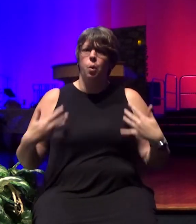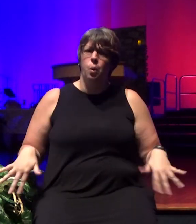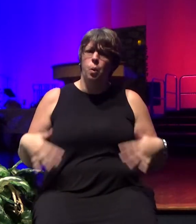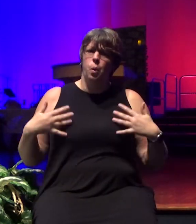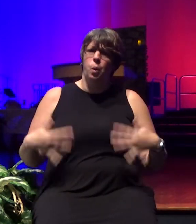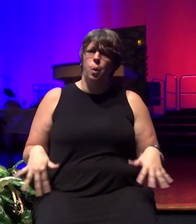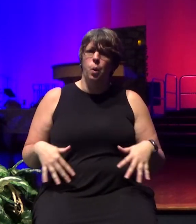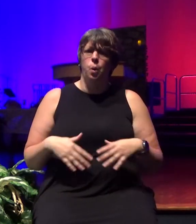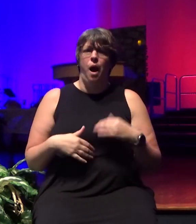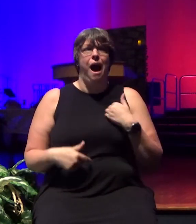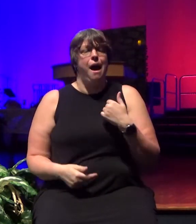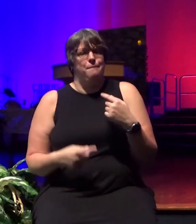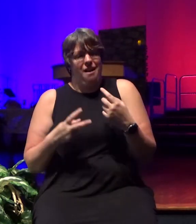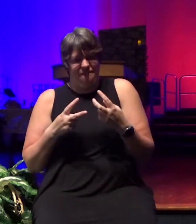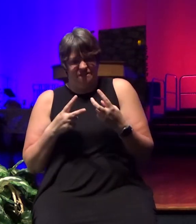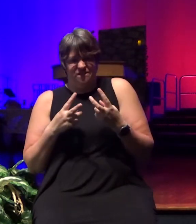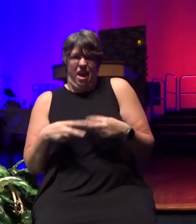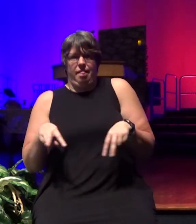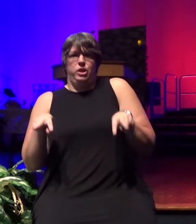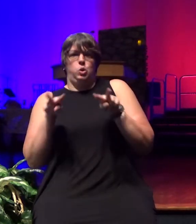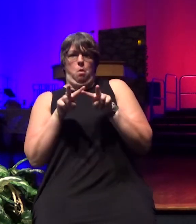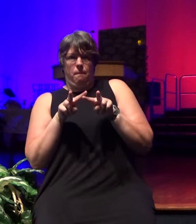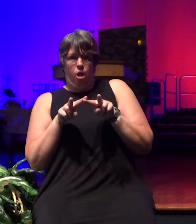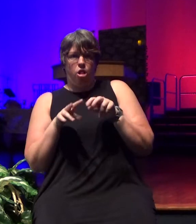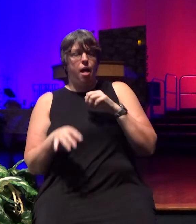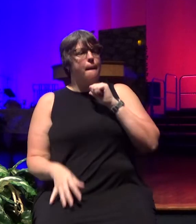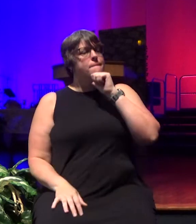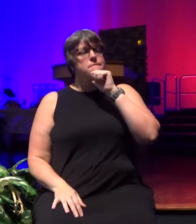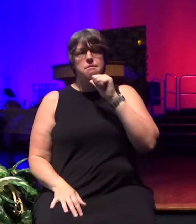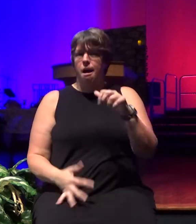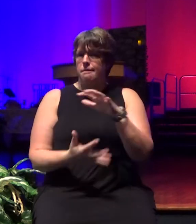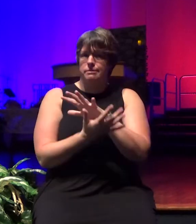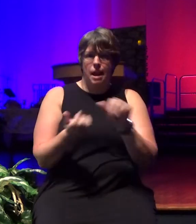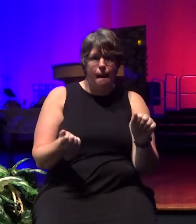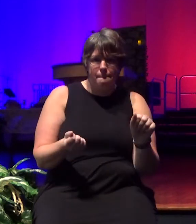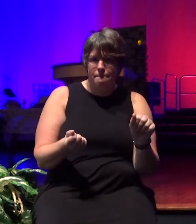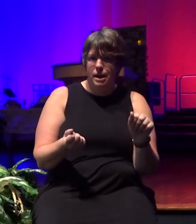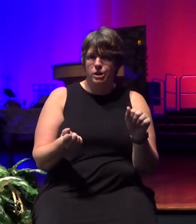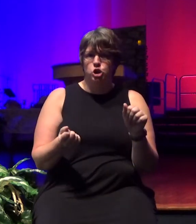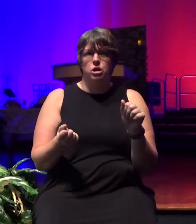longer damaged goods. With help, I can have a life.